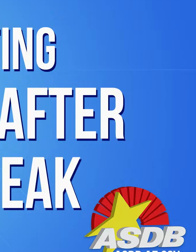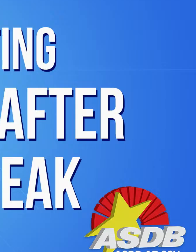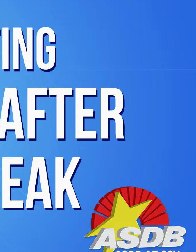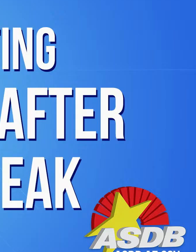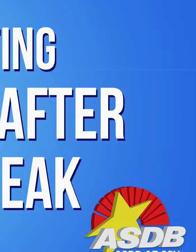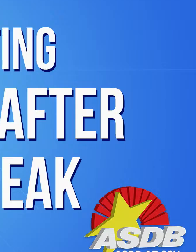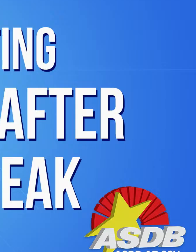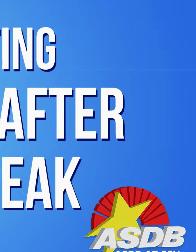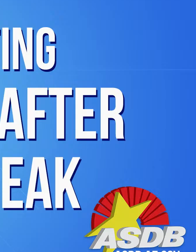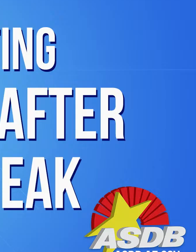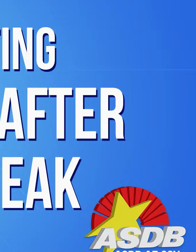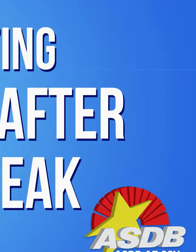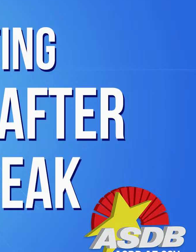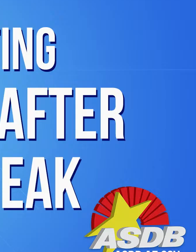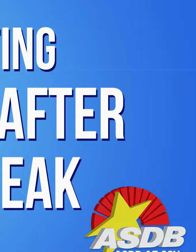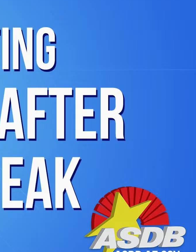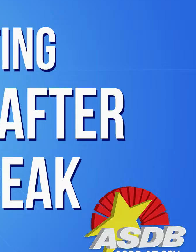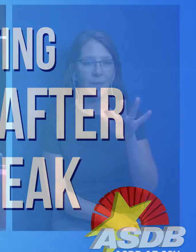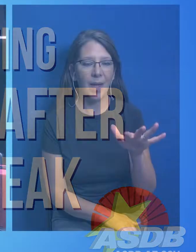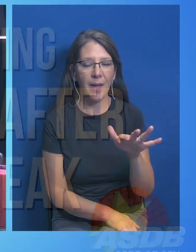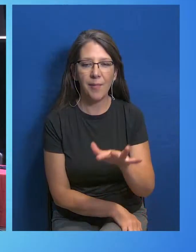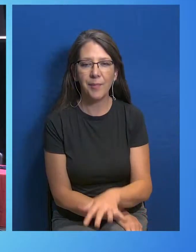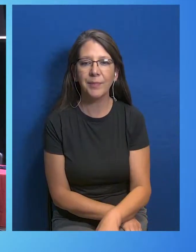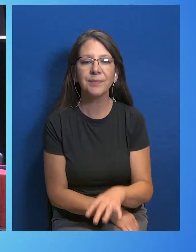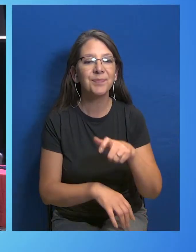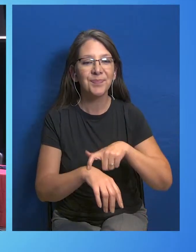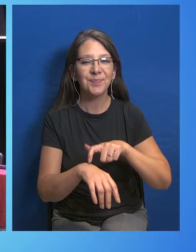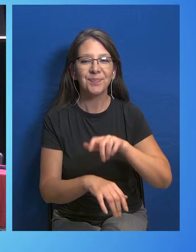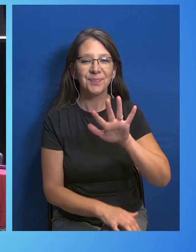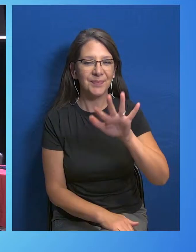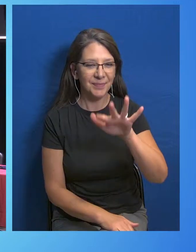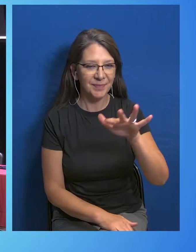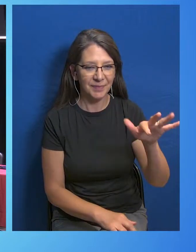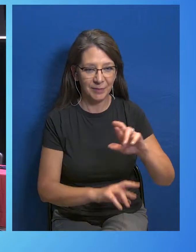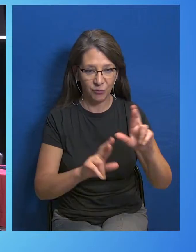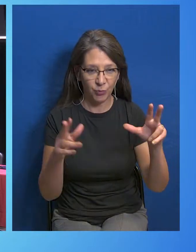5 p.m. and we're coming back.